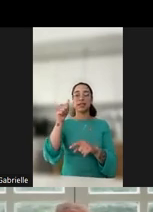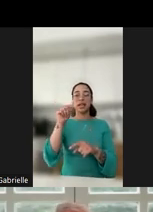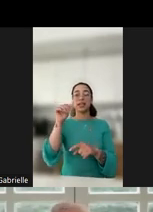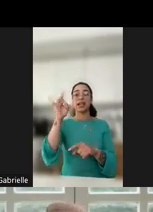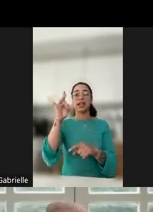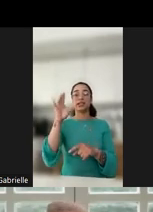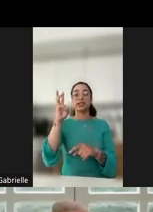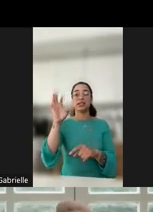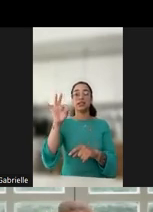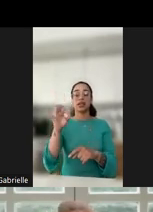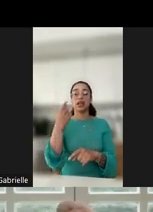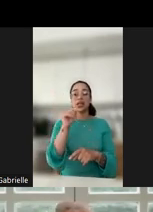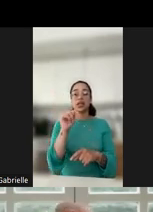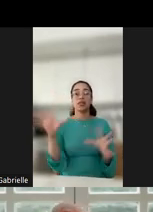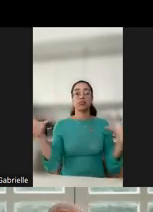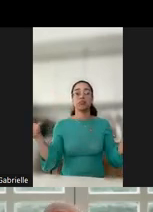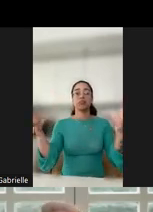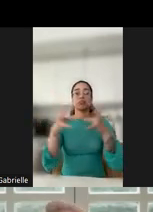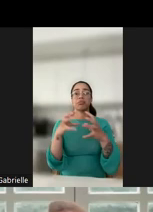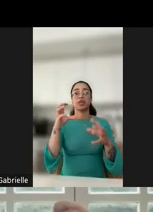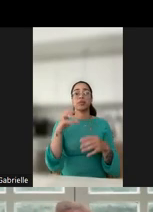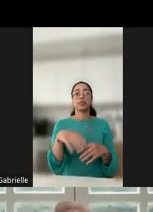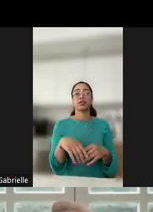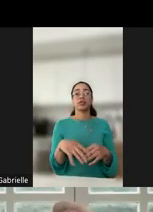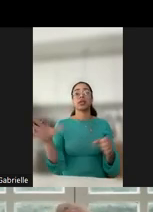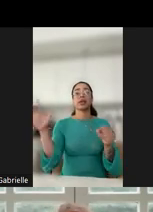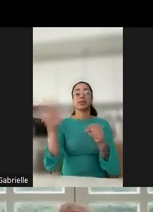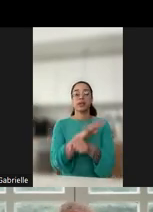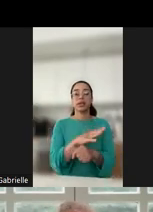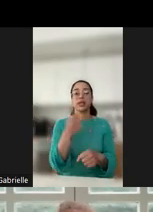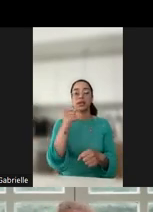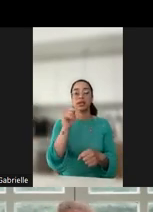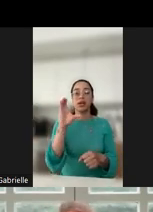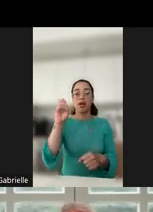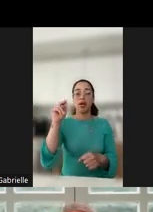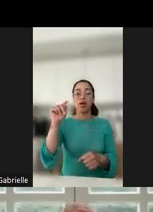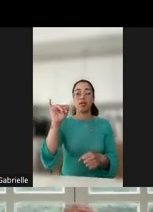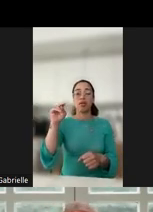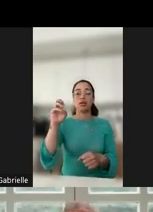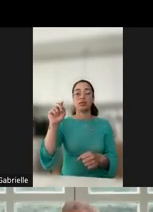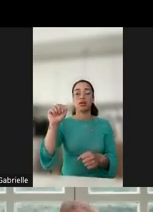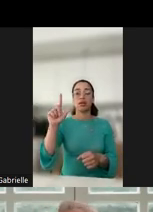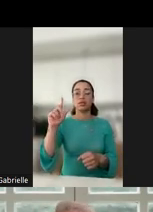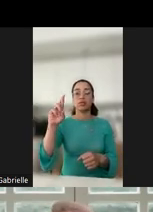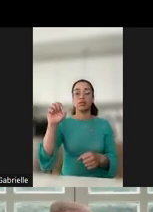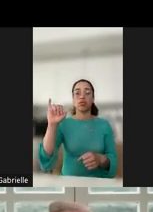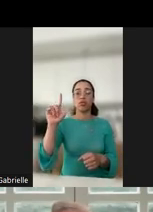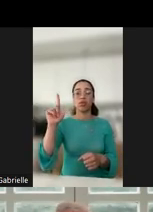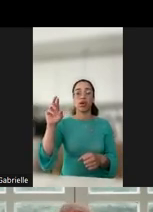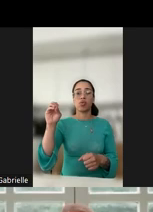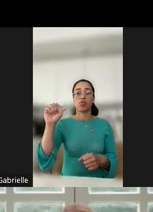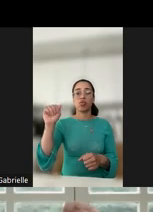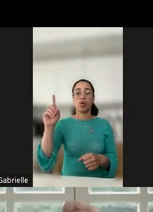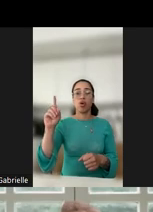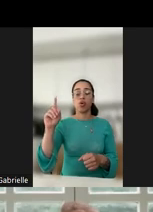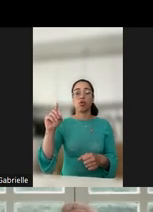the completion of the building of the Transcontinental Railroad, which was done by a lot of sweat equity